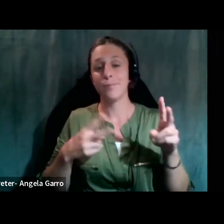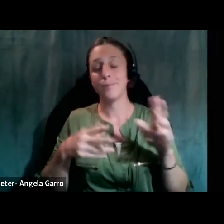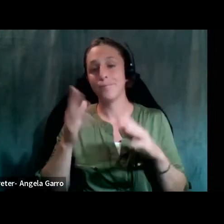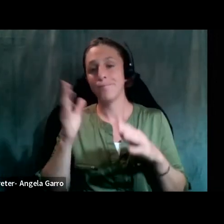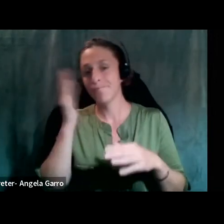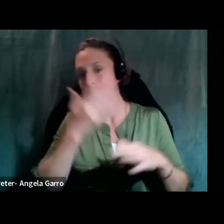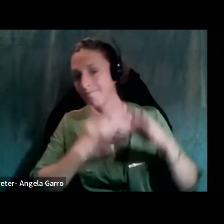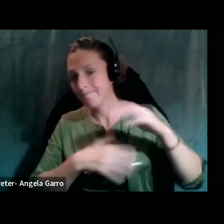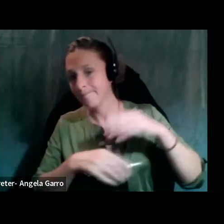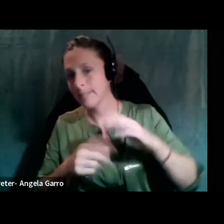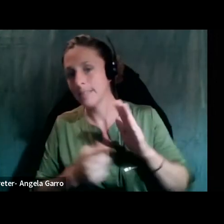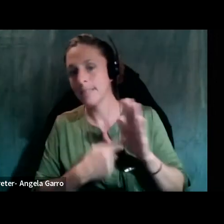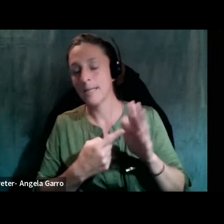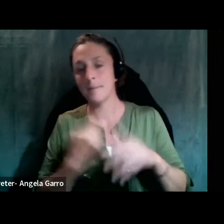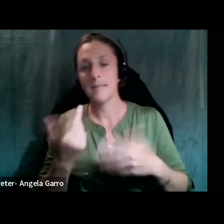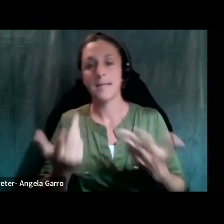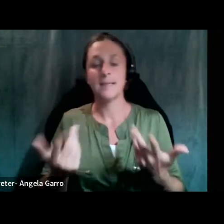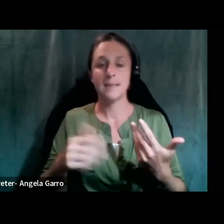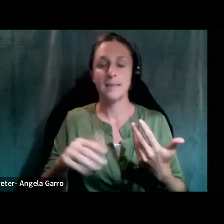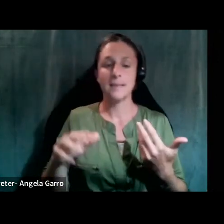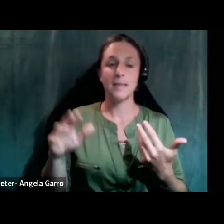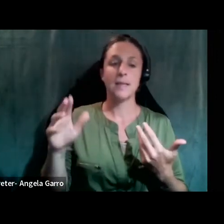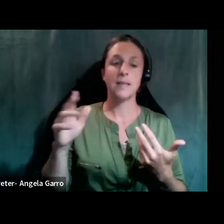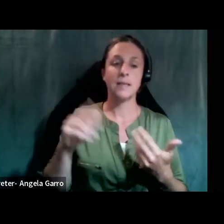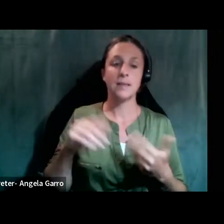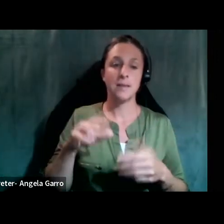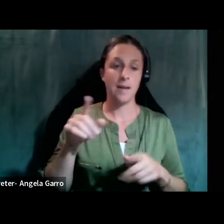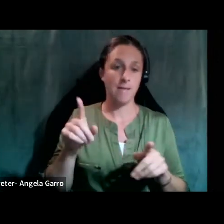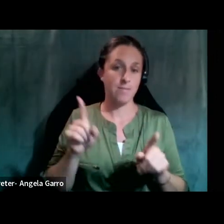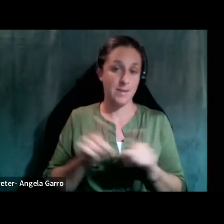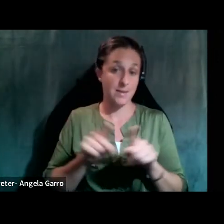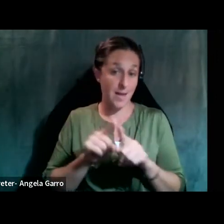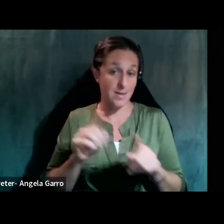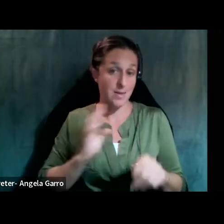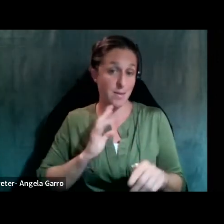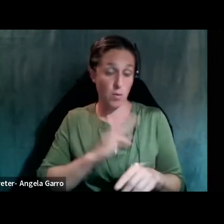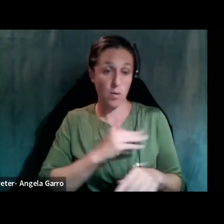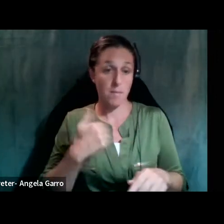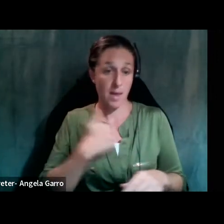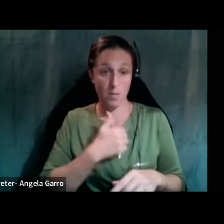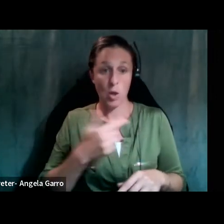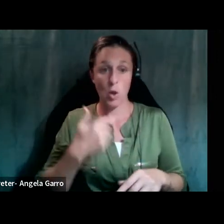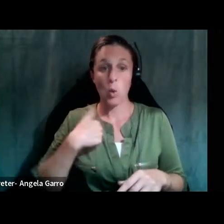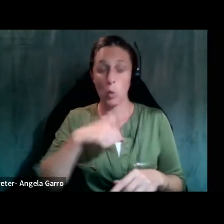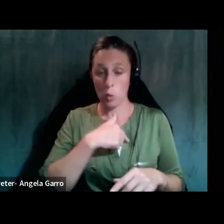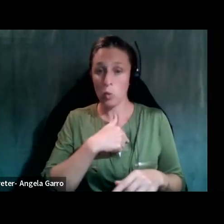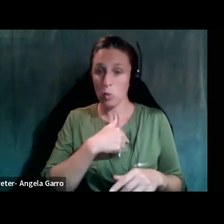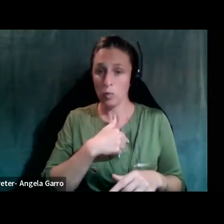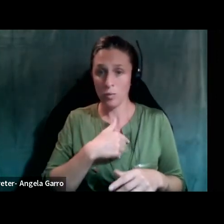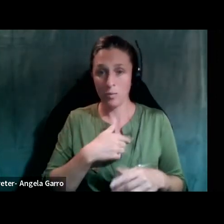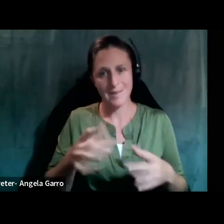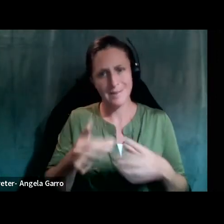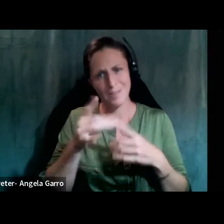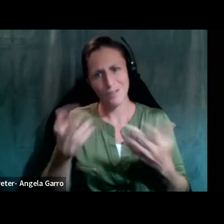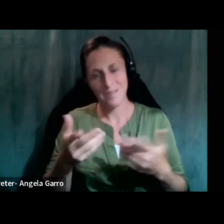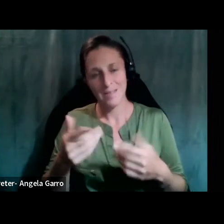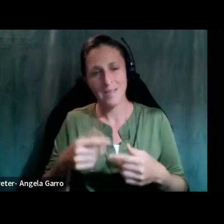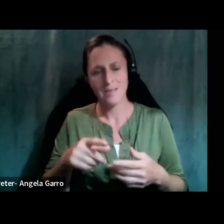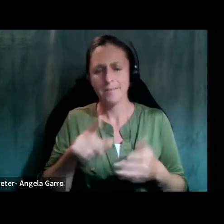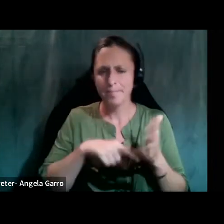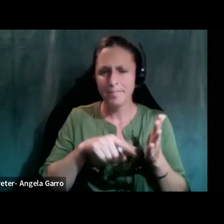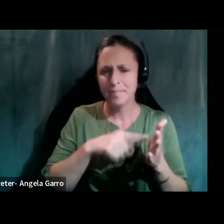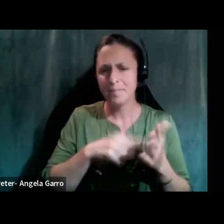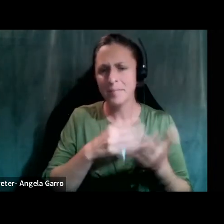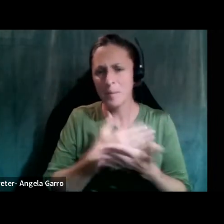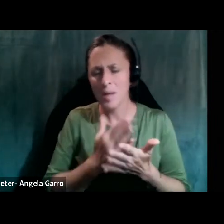because as a board member, we want to ask the questions, especially up here, scrutinizing the budget and going, hey, why is it this way? And why